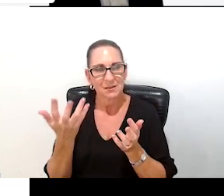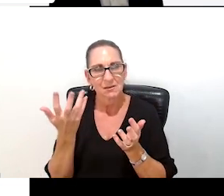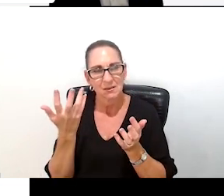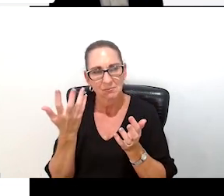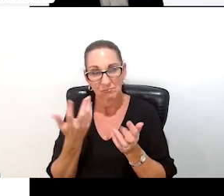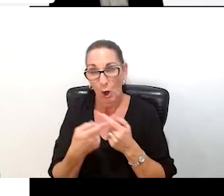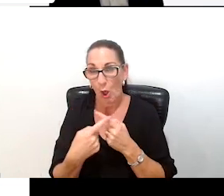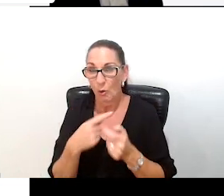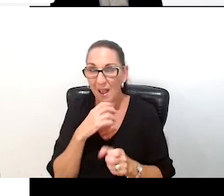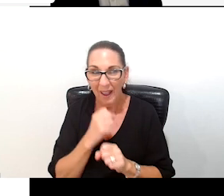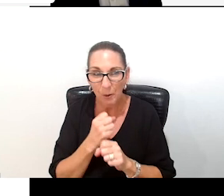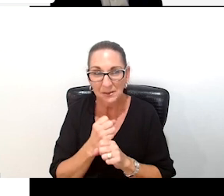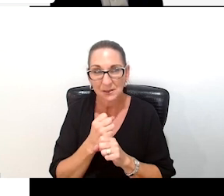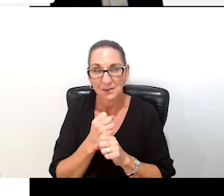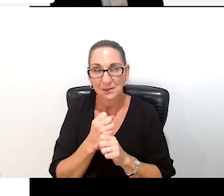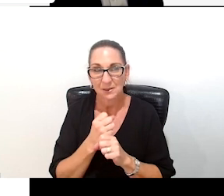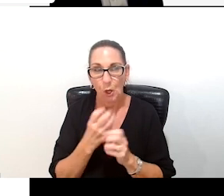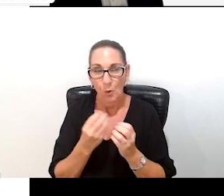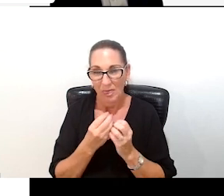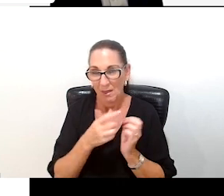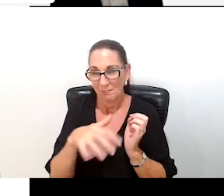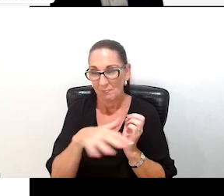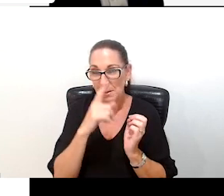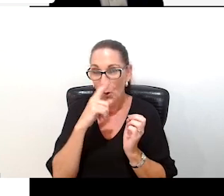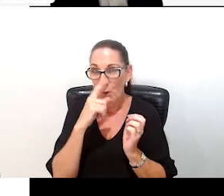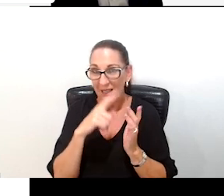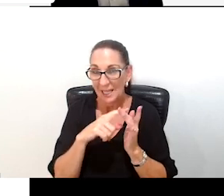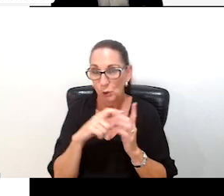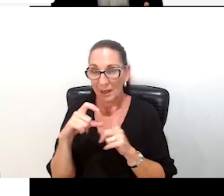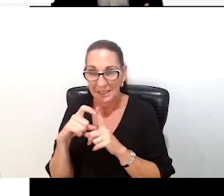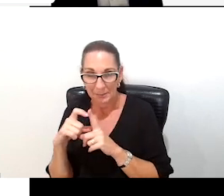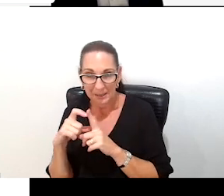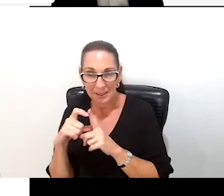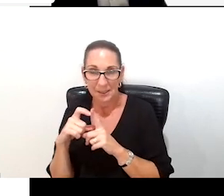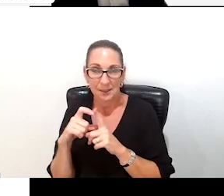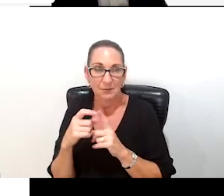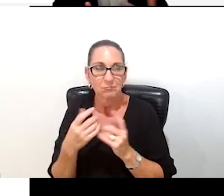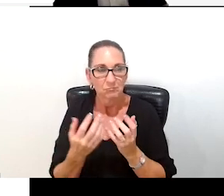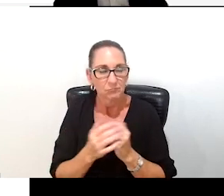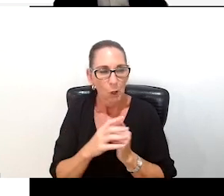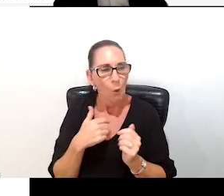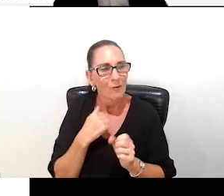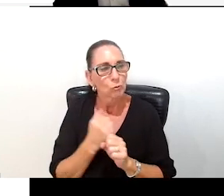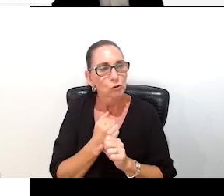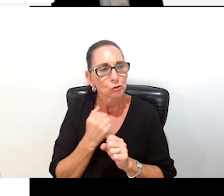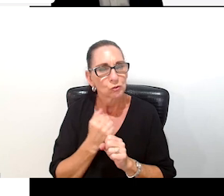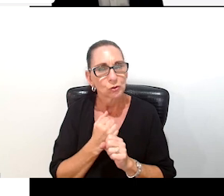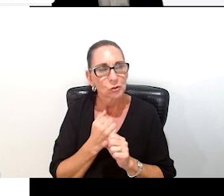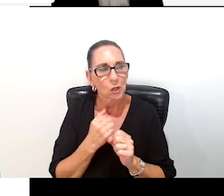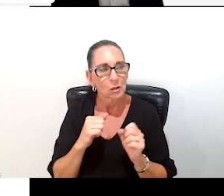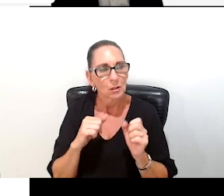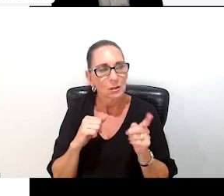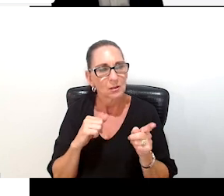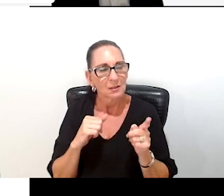represented in their local government area with intellectual disability. We've produced a way of local health